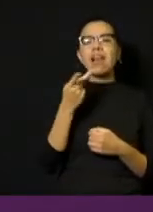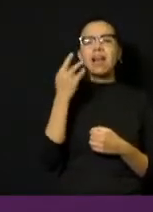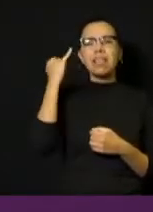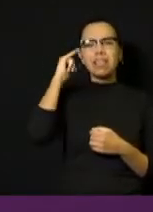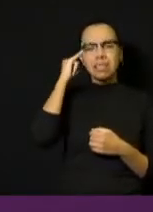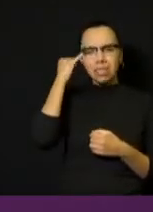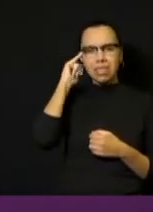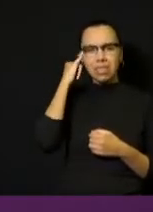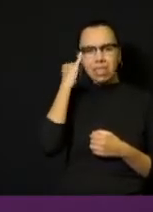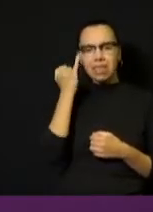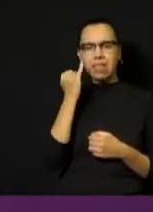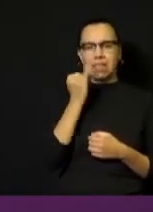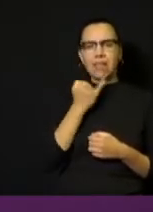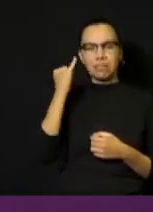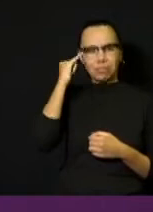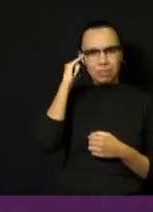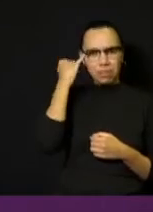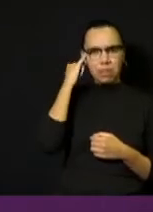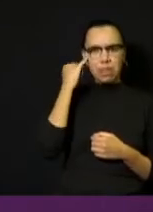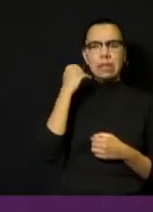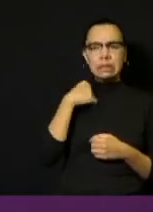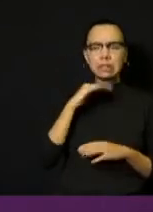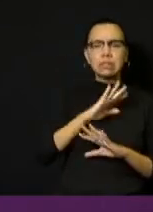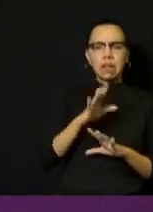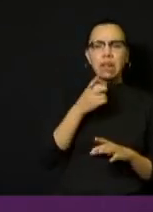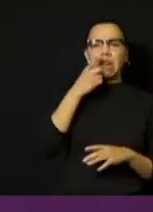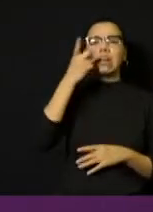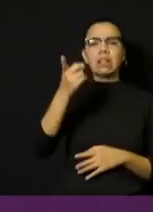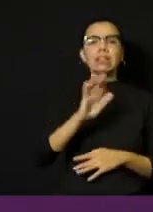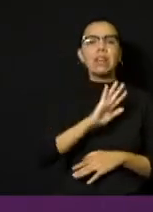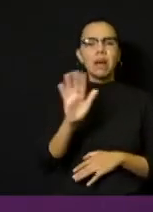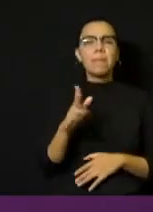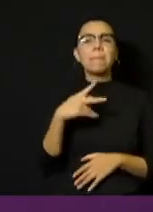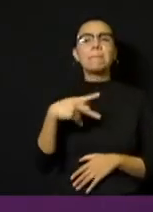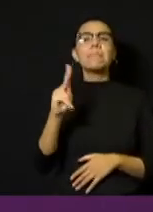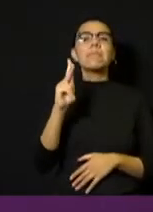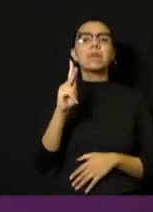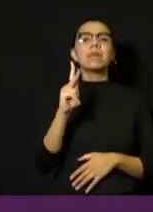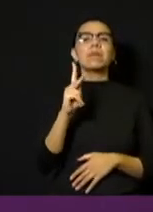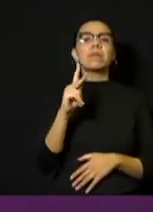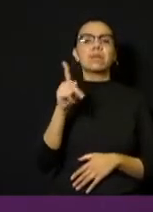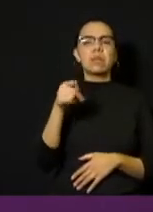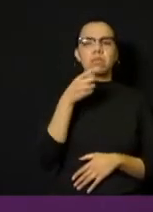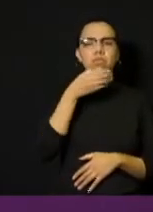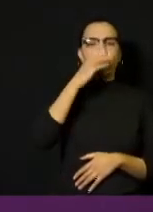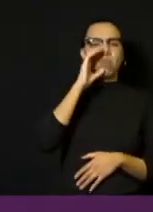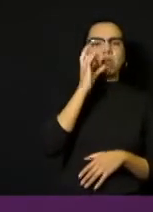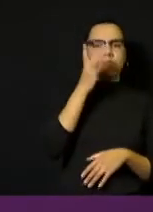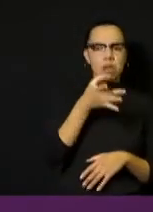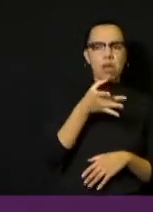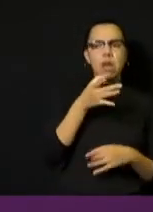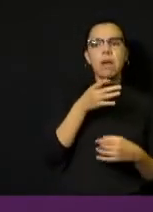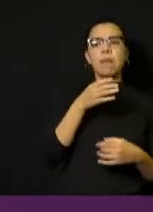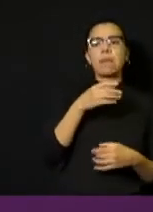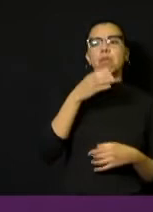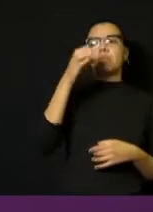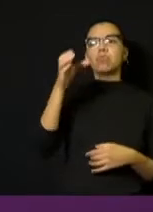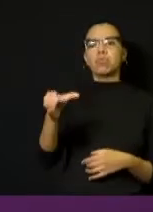they speak language. Yes, I told them what they have to take.